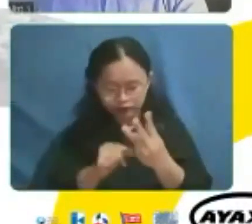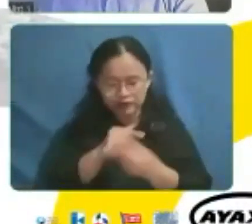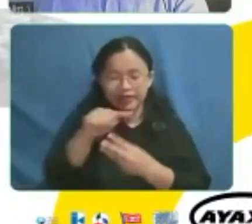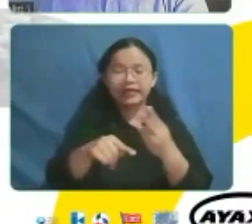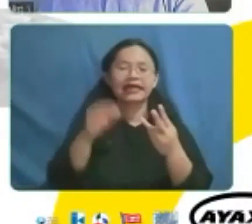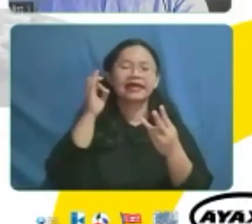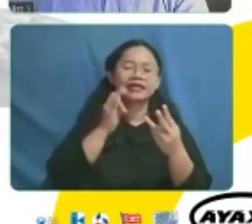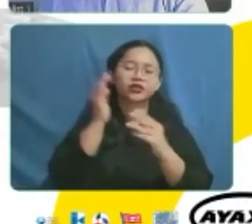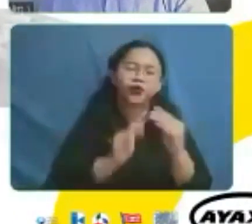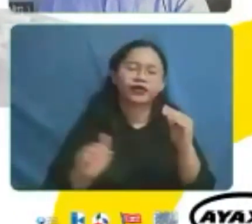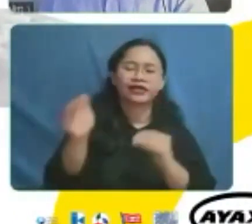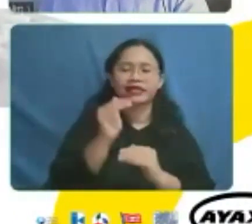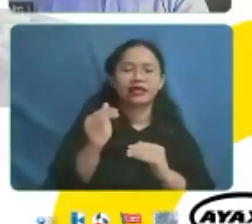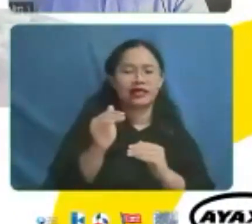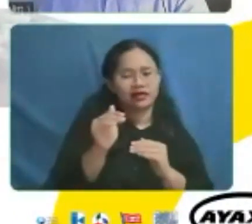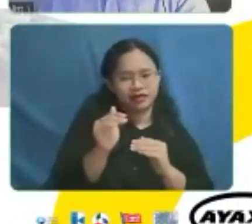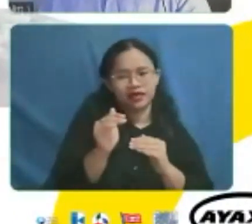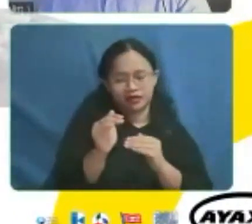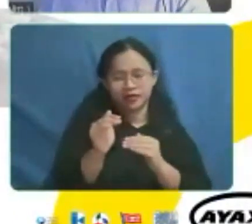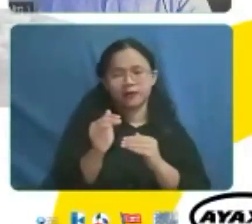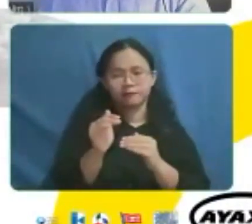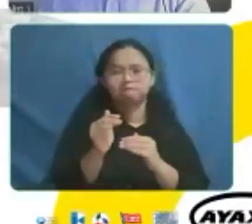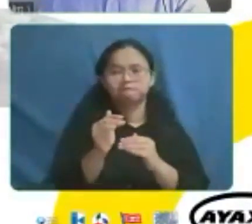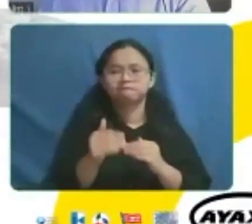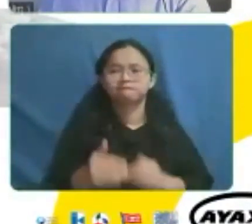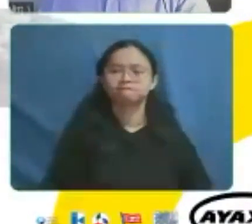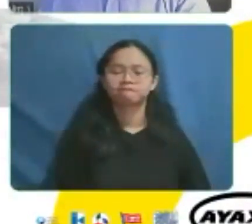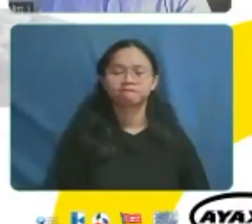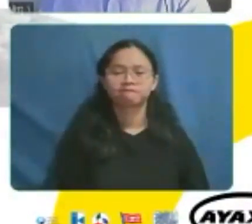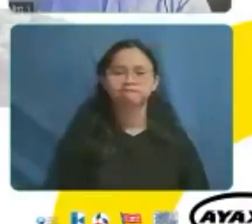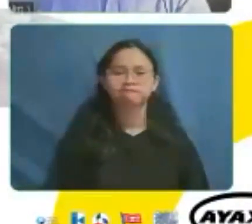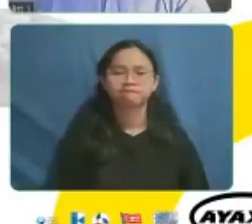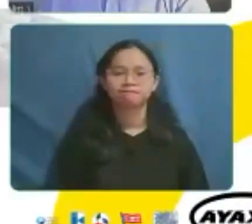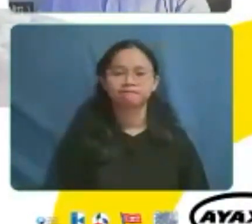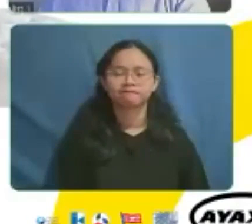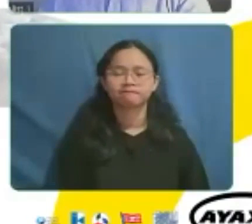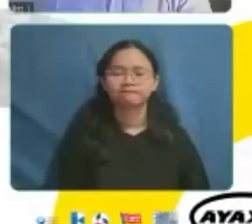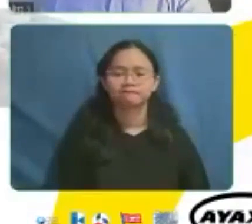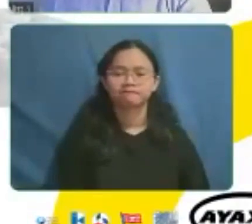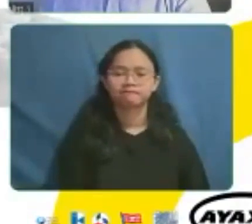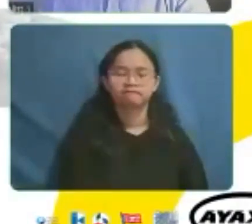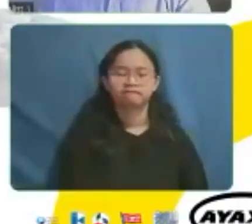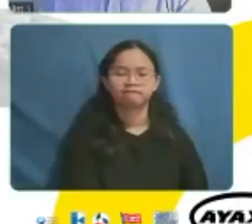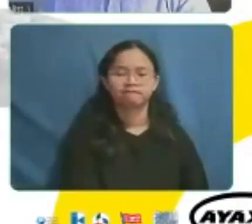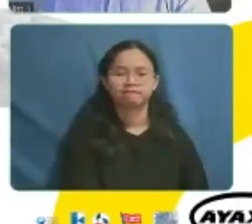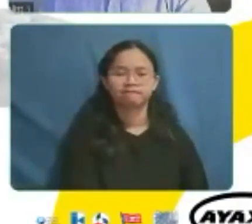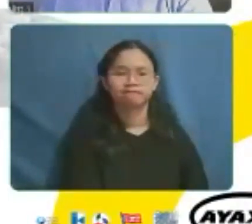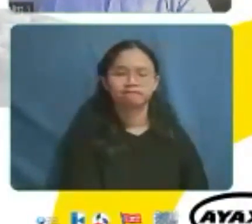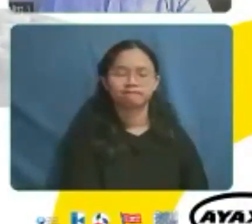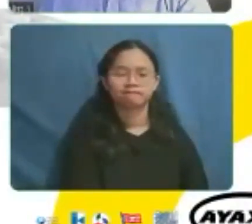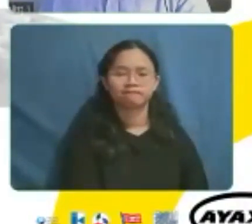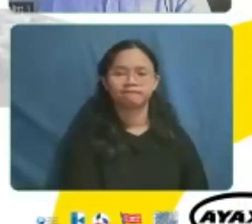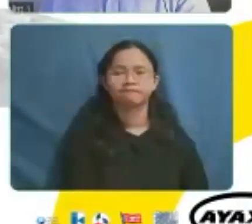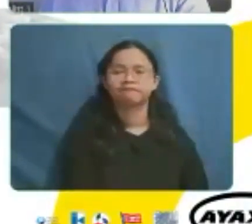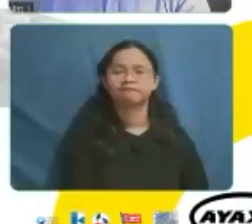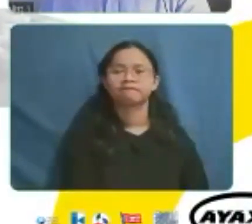able to afford air purifiers and those masks that you can use to reduce